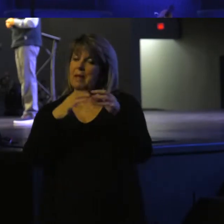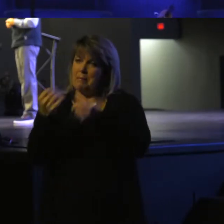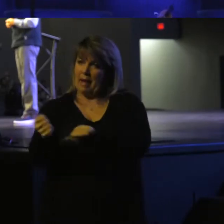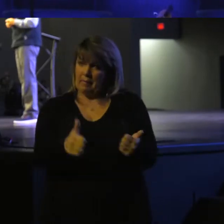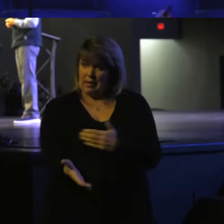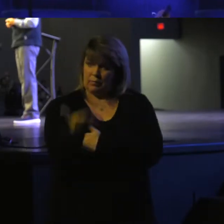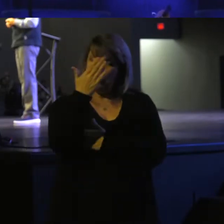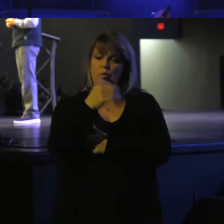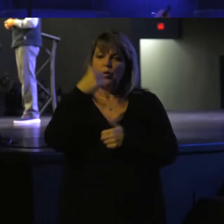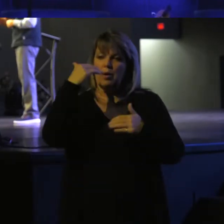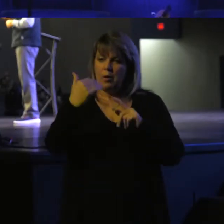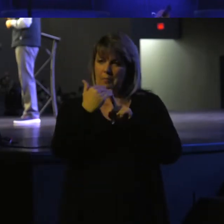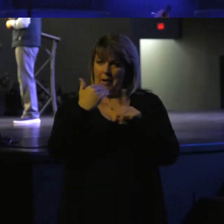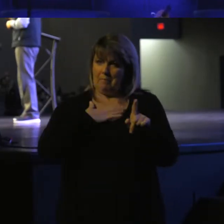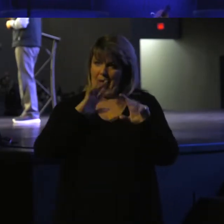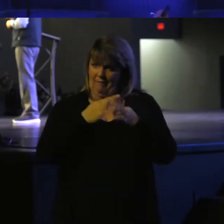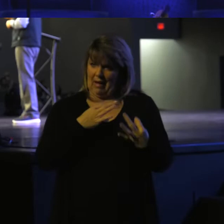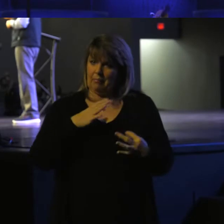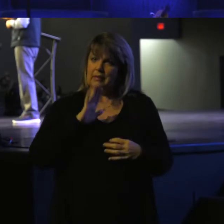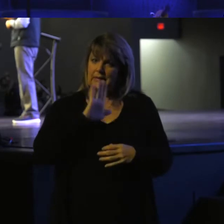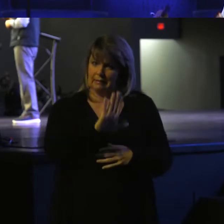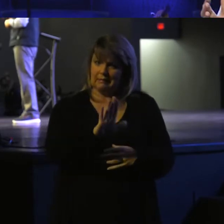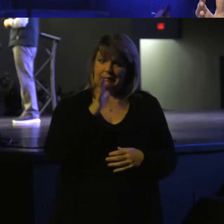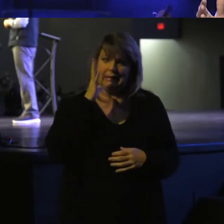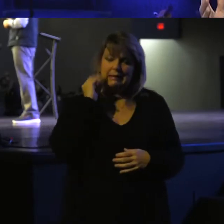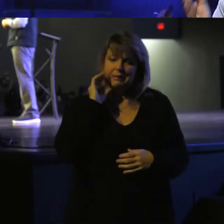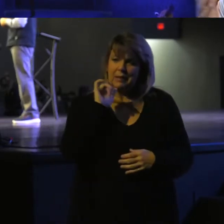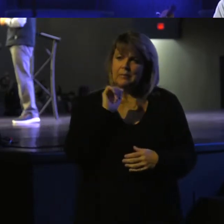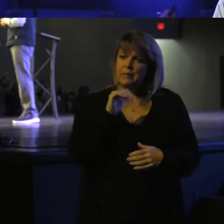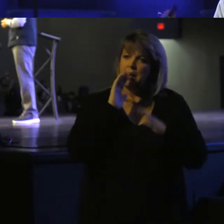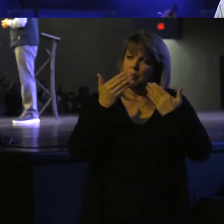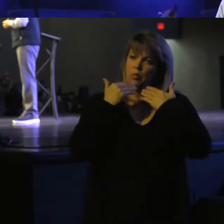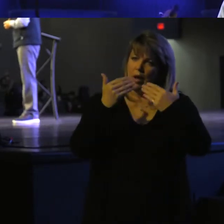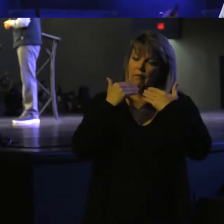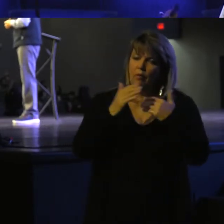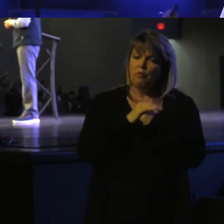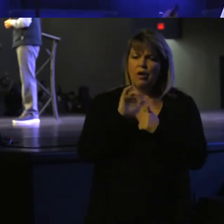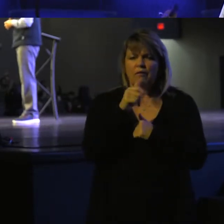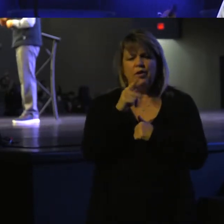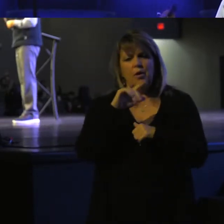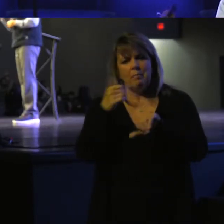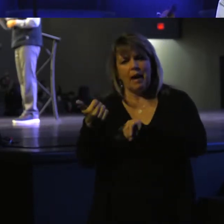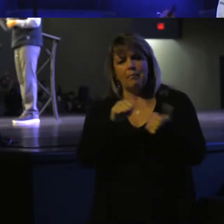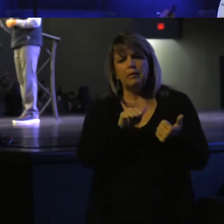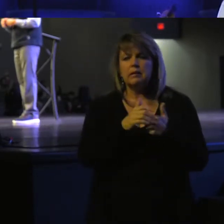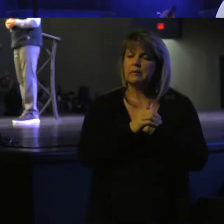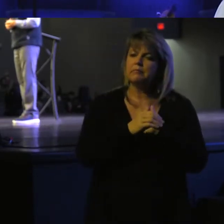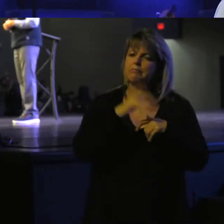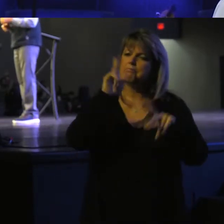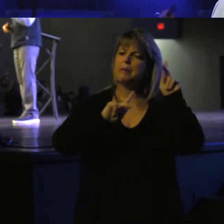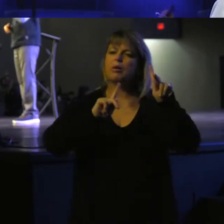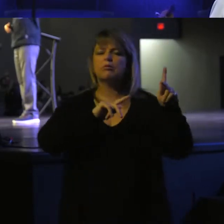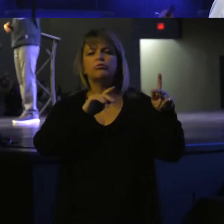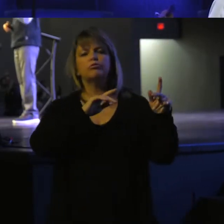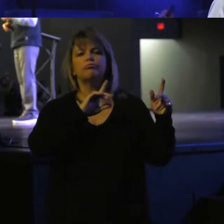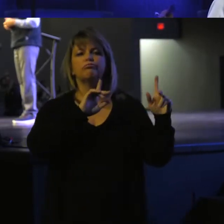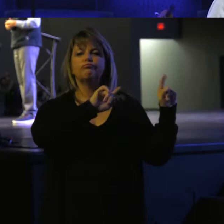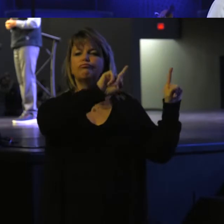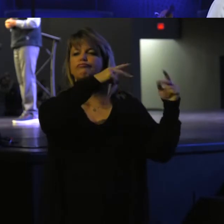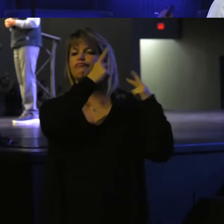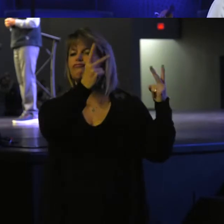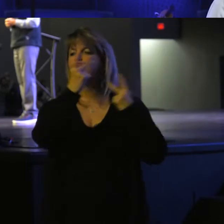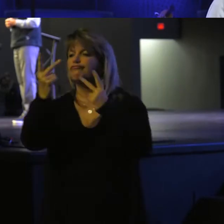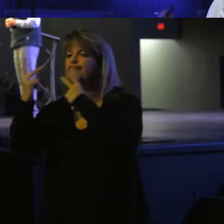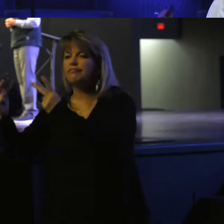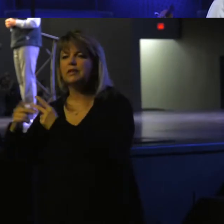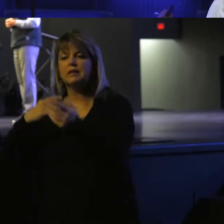my own family's experience. I'm grateful for a couple of Baptist laymen who were out knocking on doors one night in a little town in the